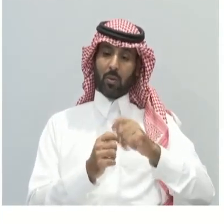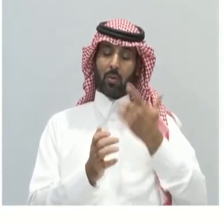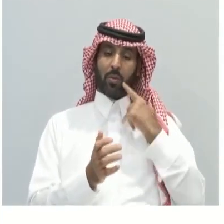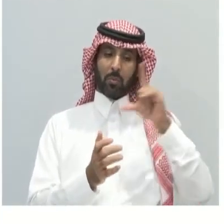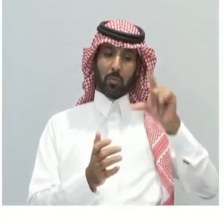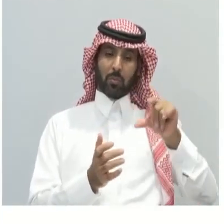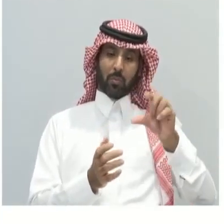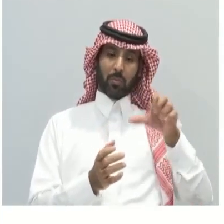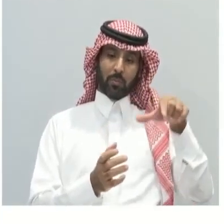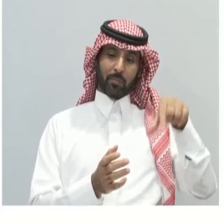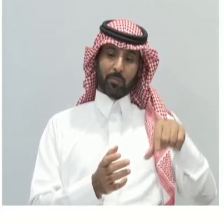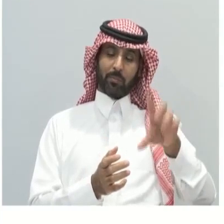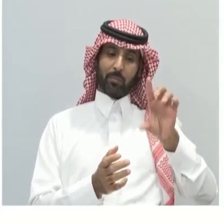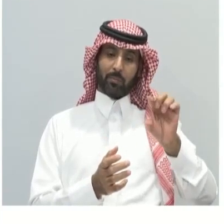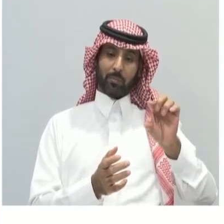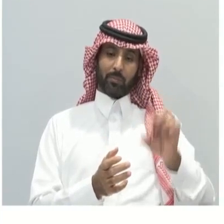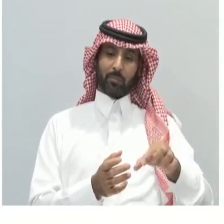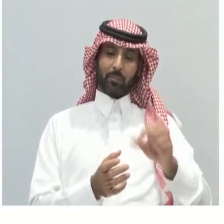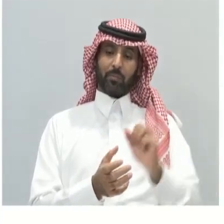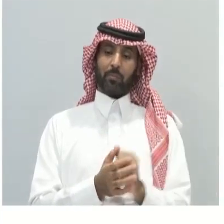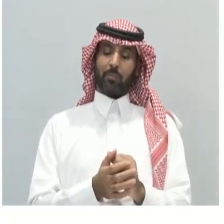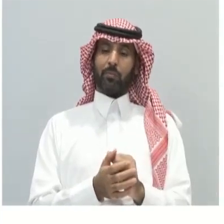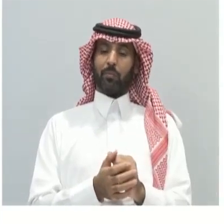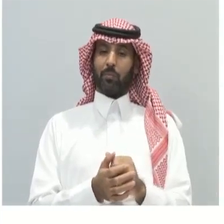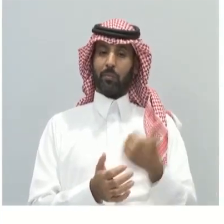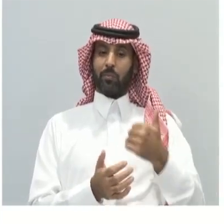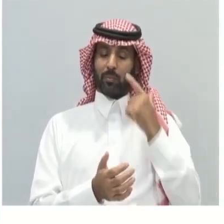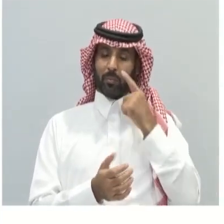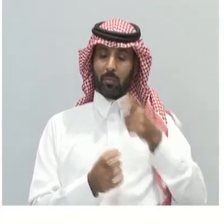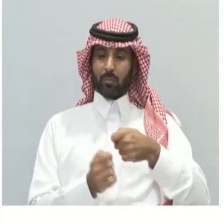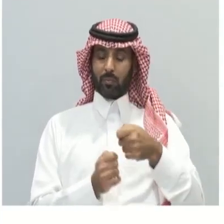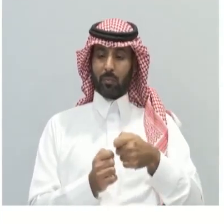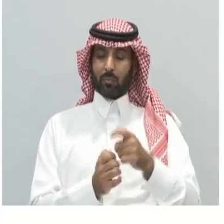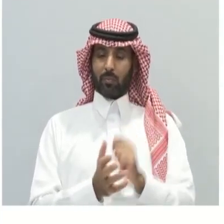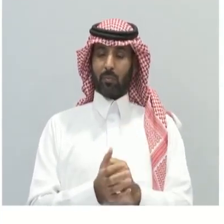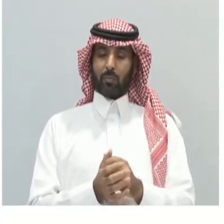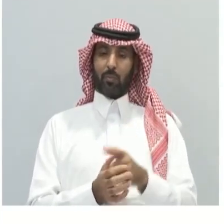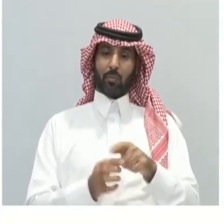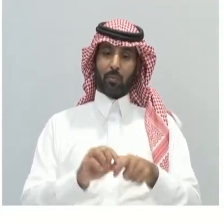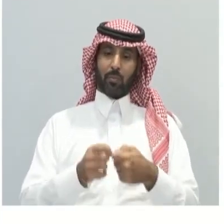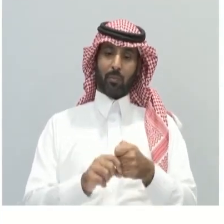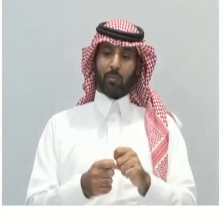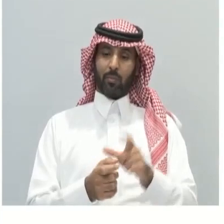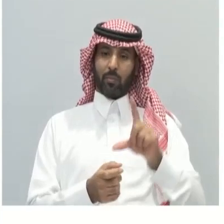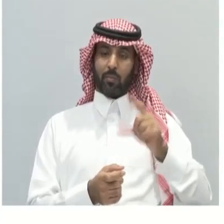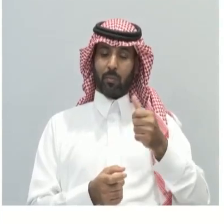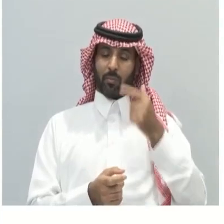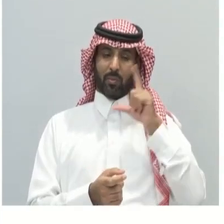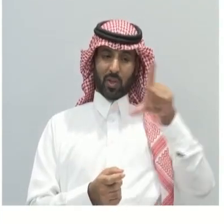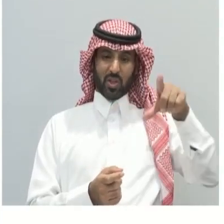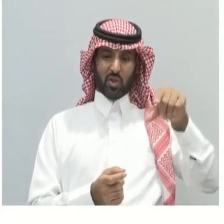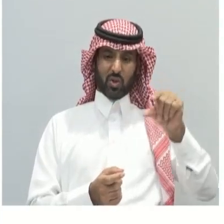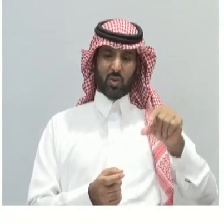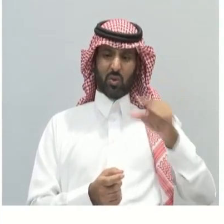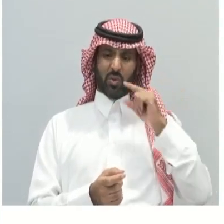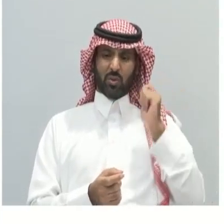industries. Prototype. A model used to test a new machine, car, etc. So, just a model.